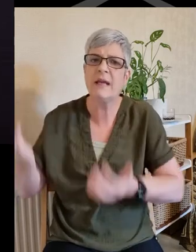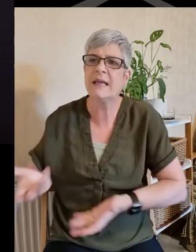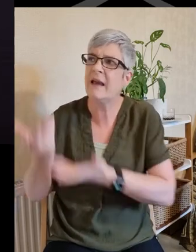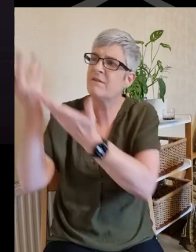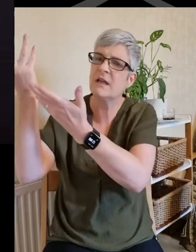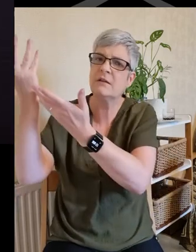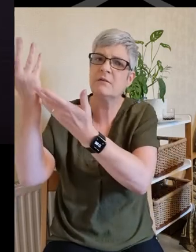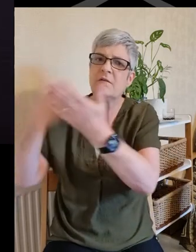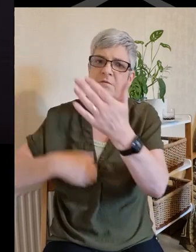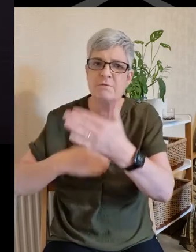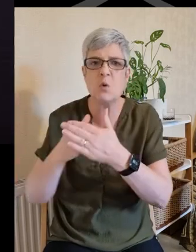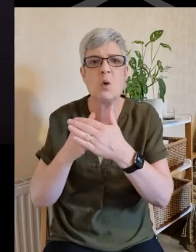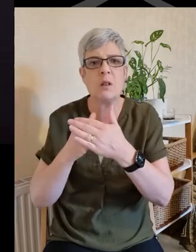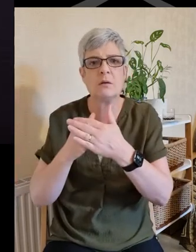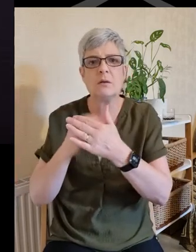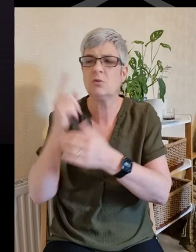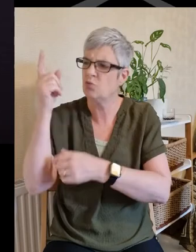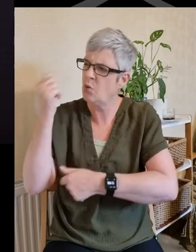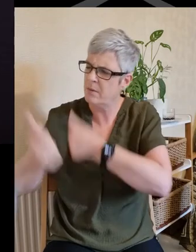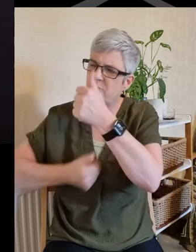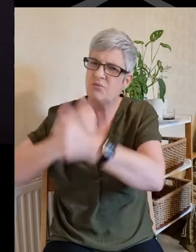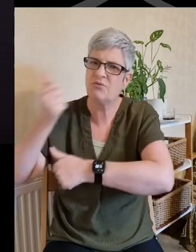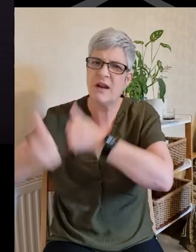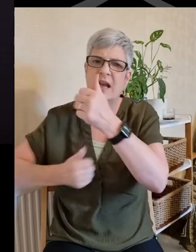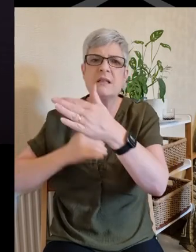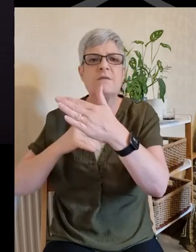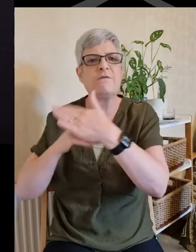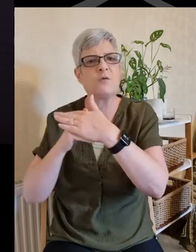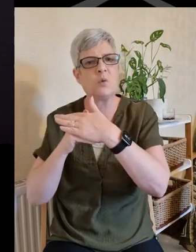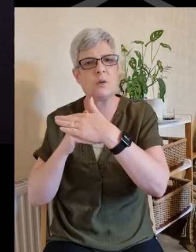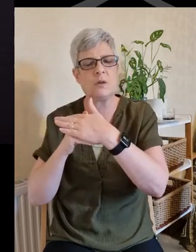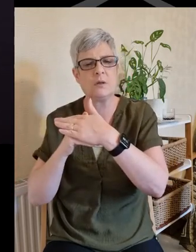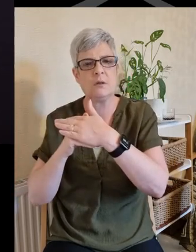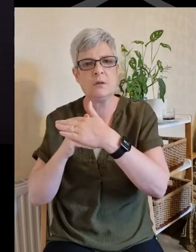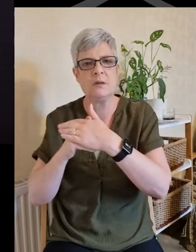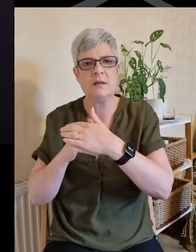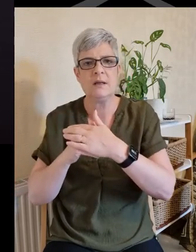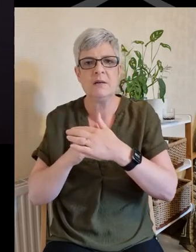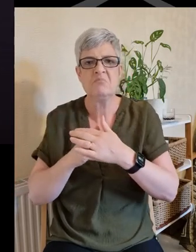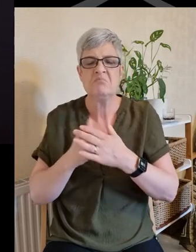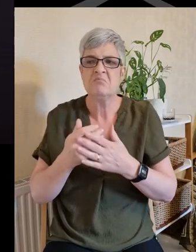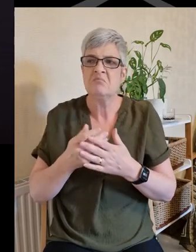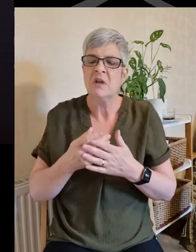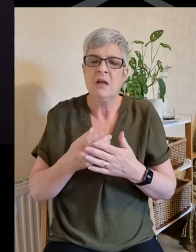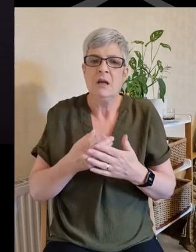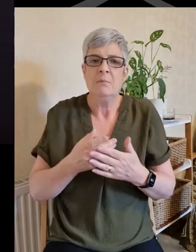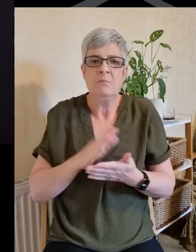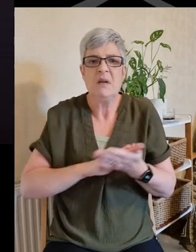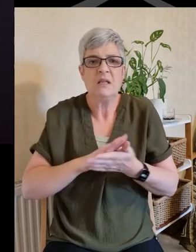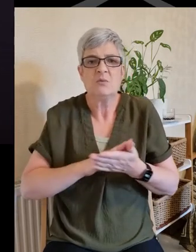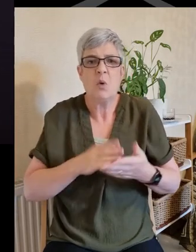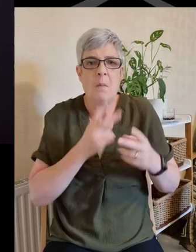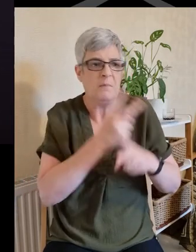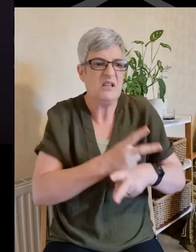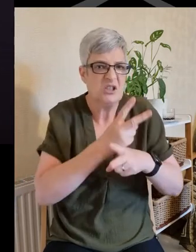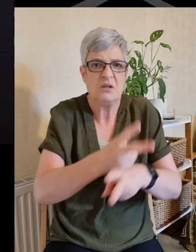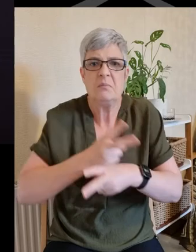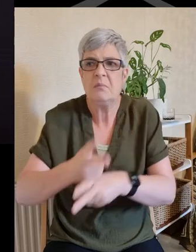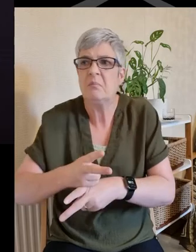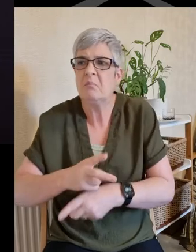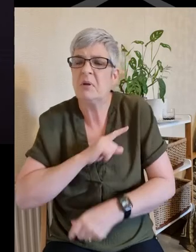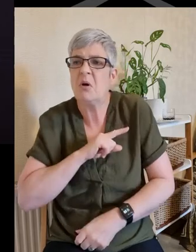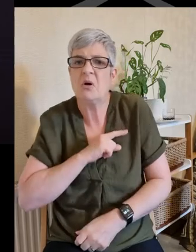you to get the praise. Keep us from doing mission to make ourselves feel better, from doing mission to build up